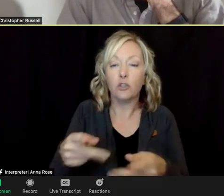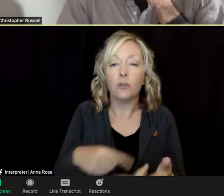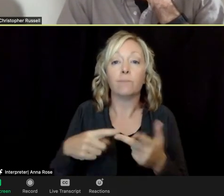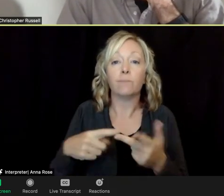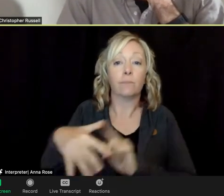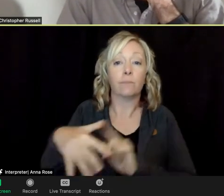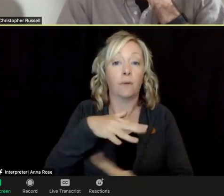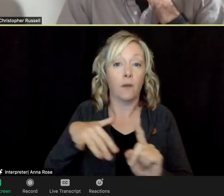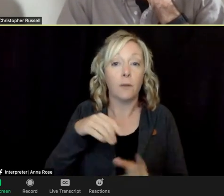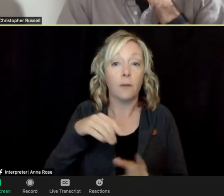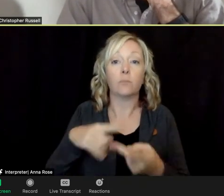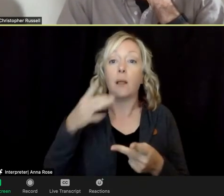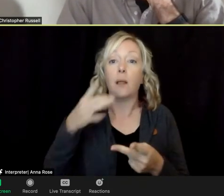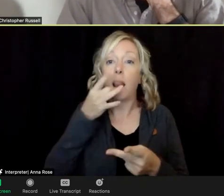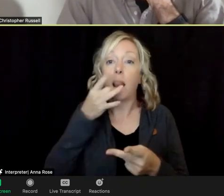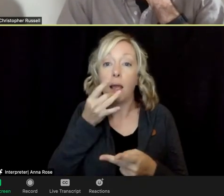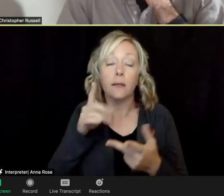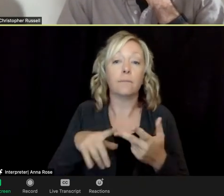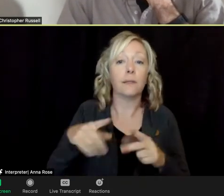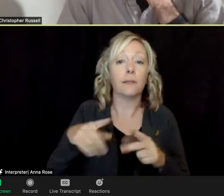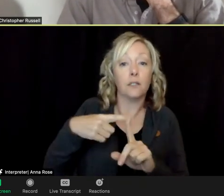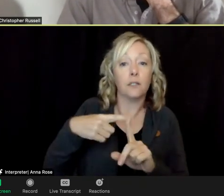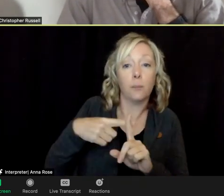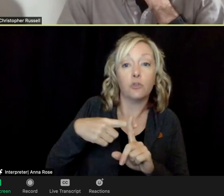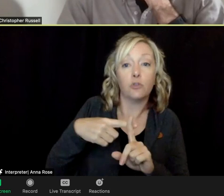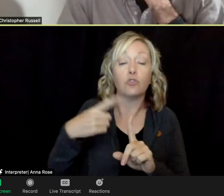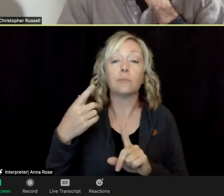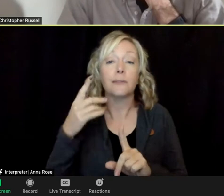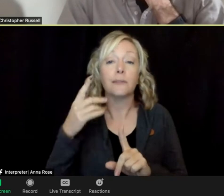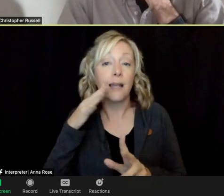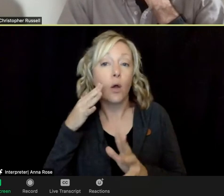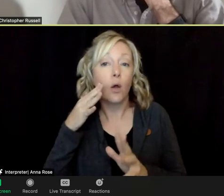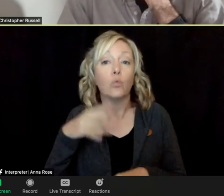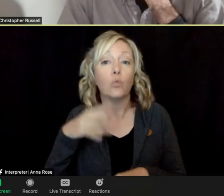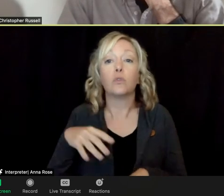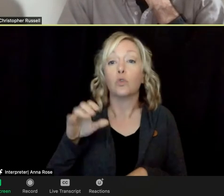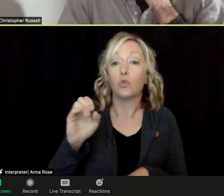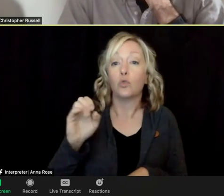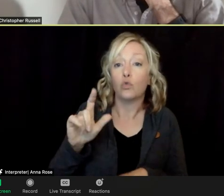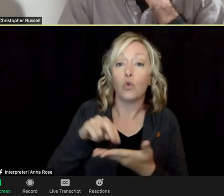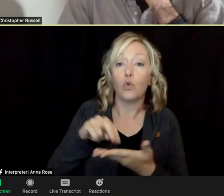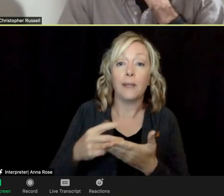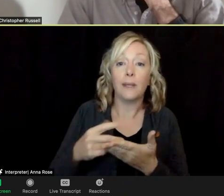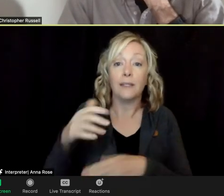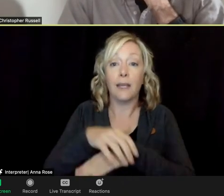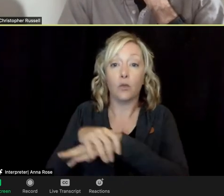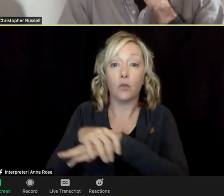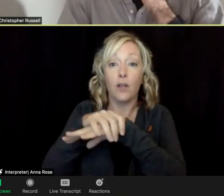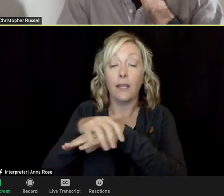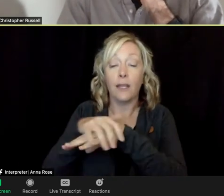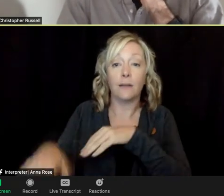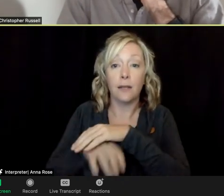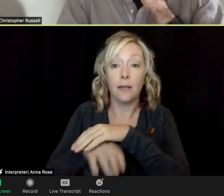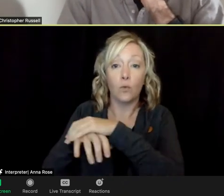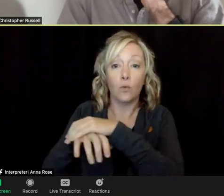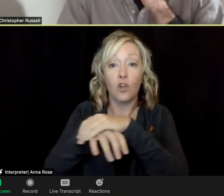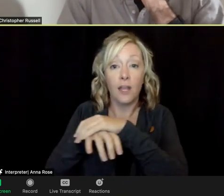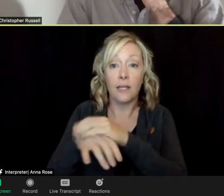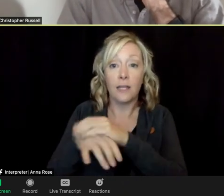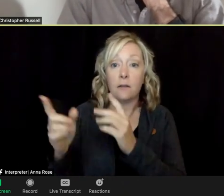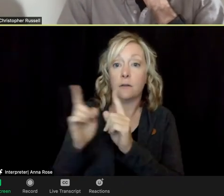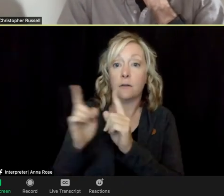temperature, sound level? The social context, like hand under hand, just proximity of somebody, physical proximity,